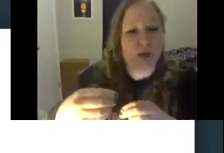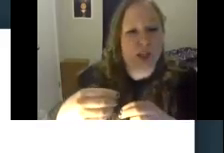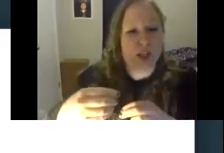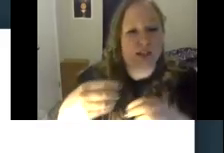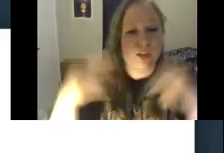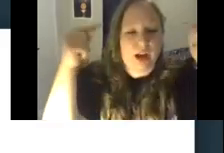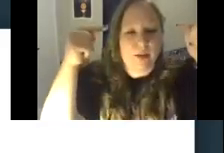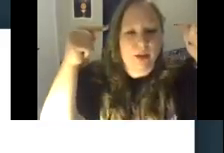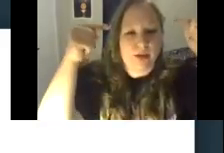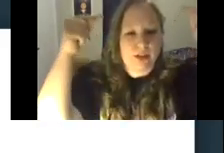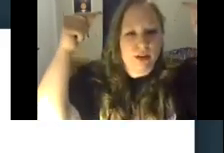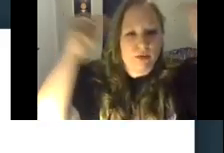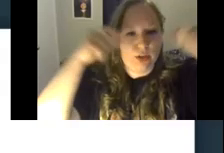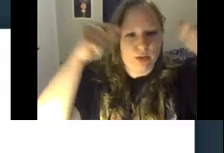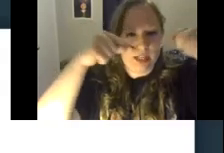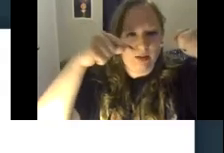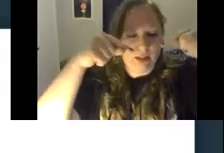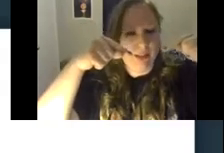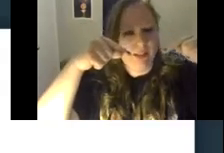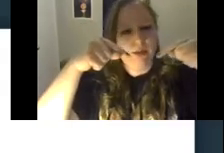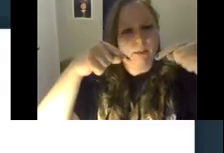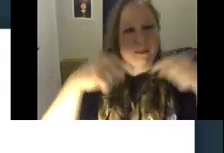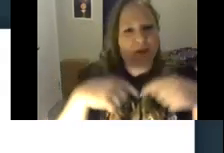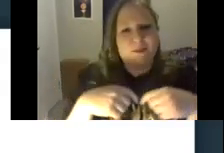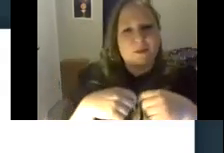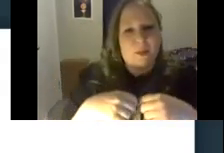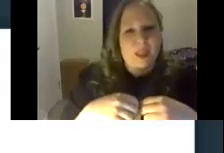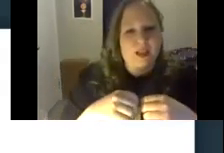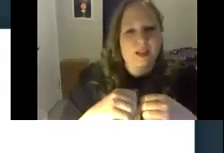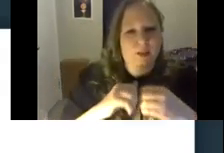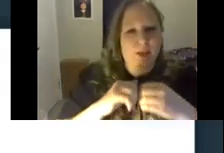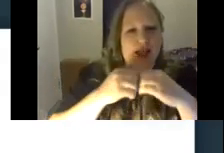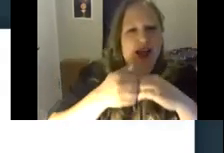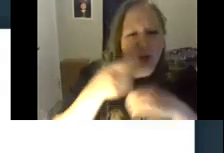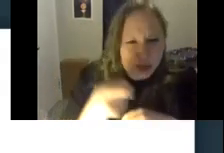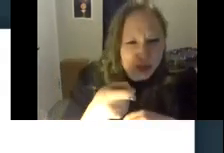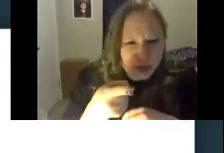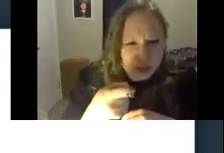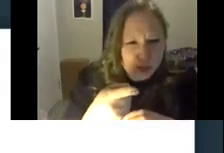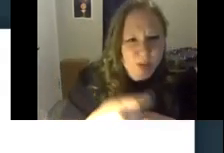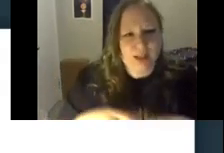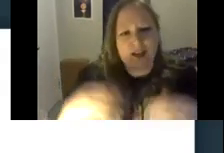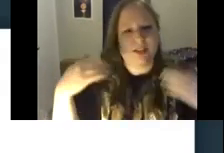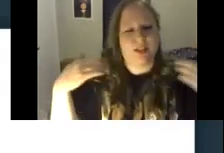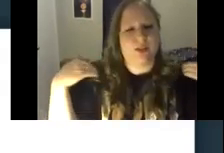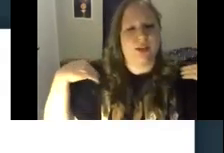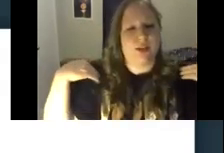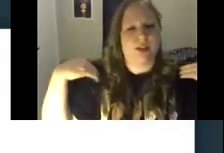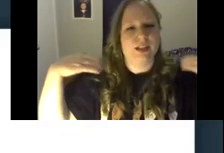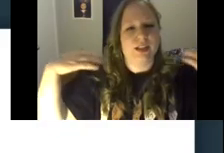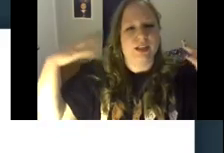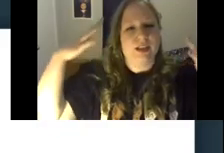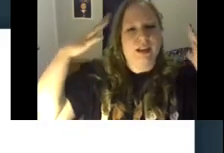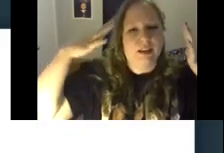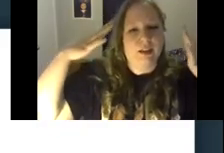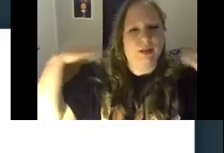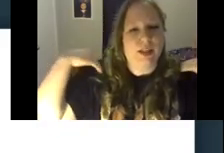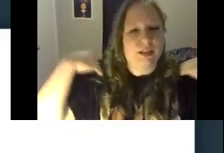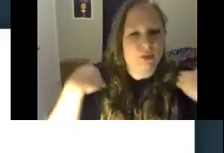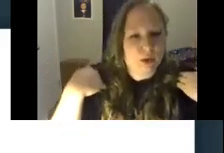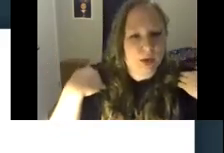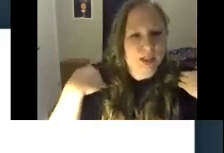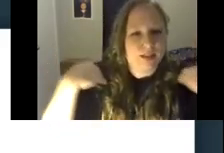why questions, your eyebrows furrowed down. So it'd be a, how are you? And so